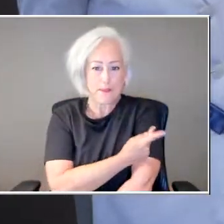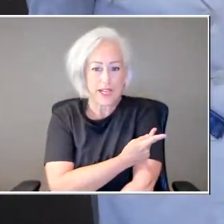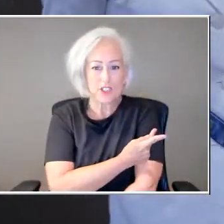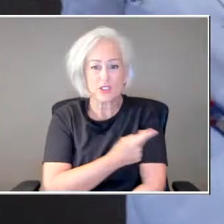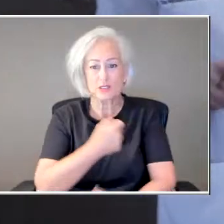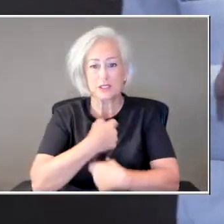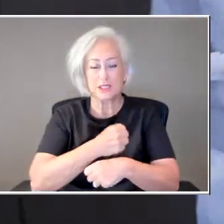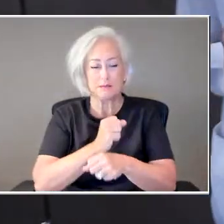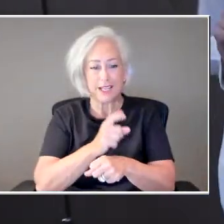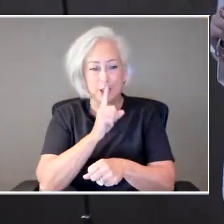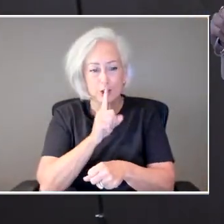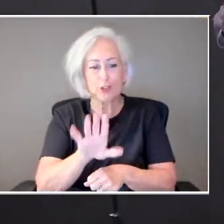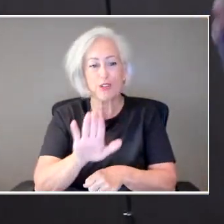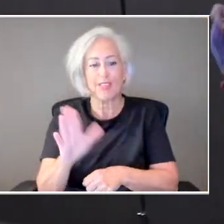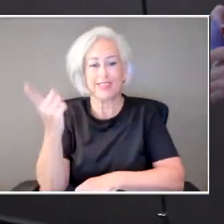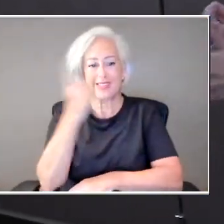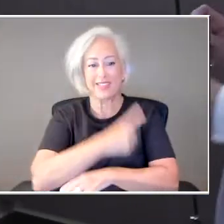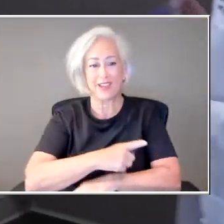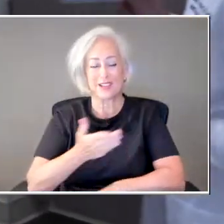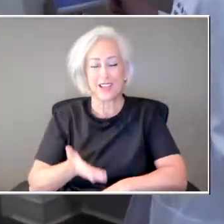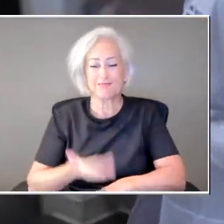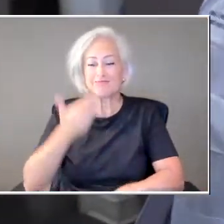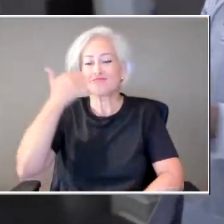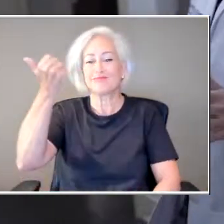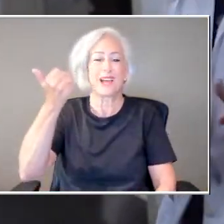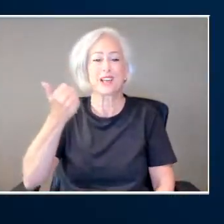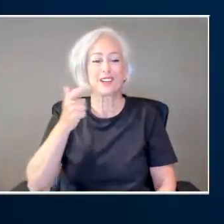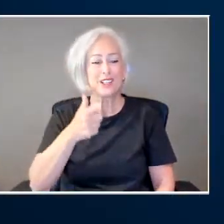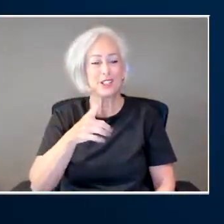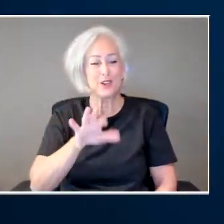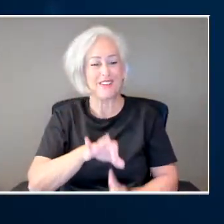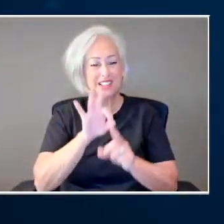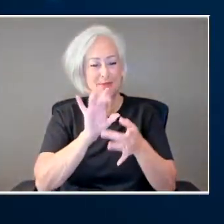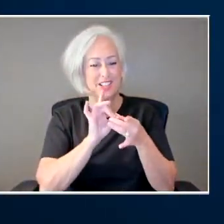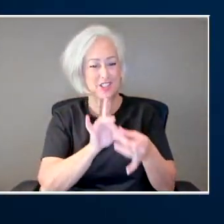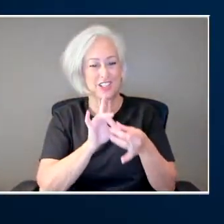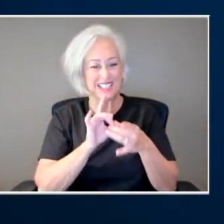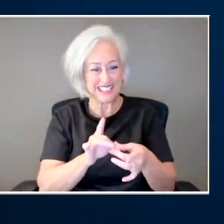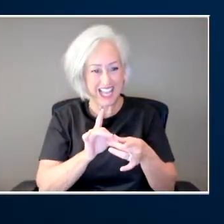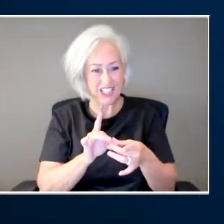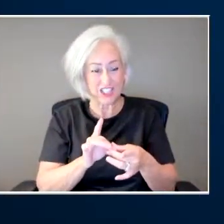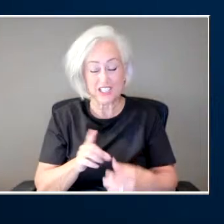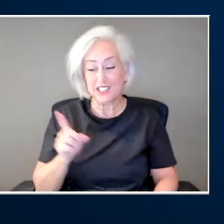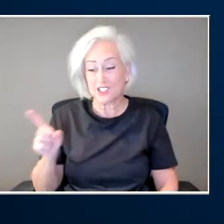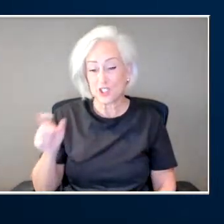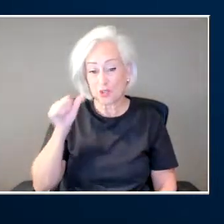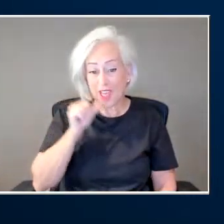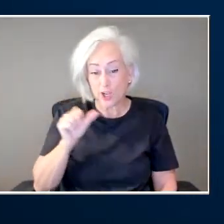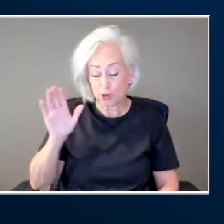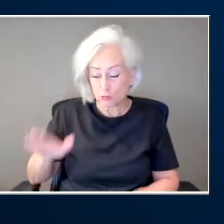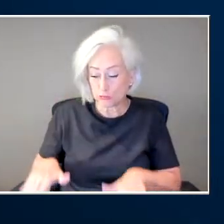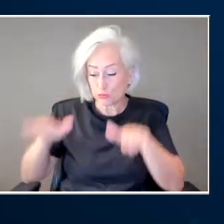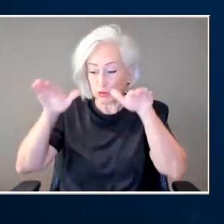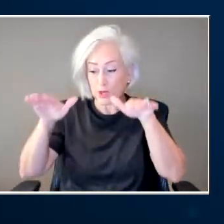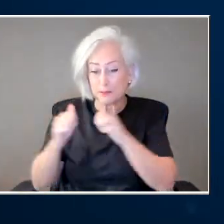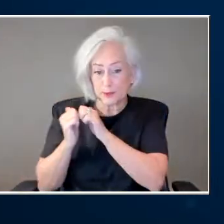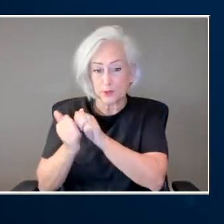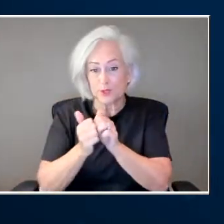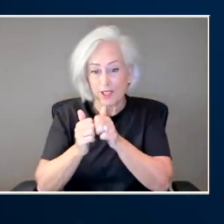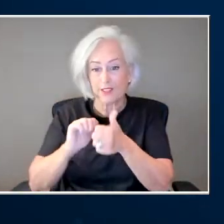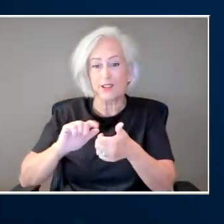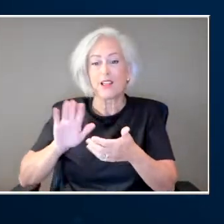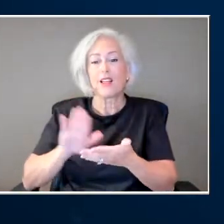day better. But you have this special connections. This is somebody you grew up with, and then she turned cancer patient. What was that like for you to kind of be